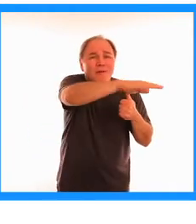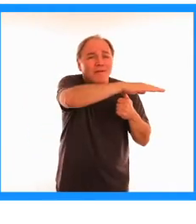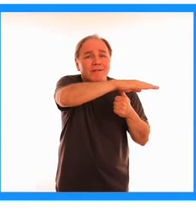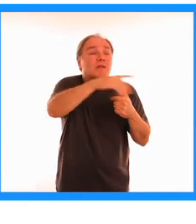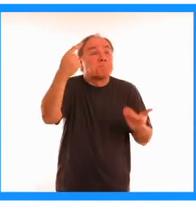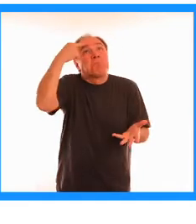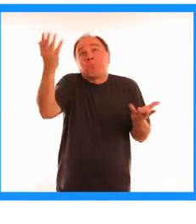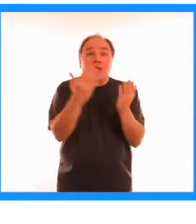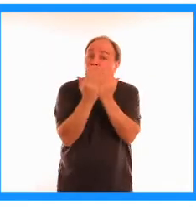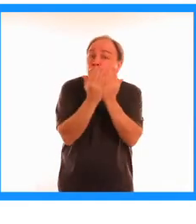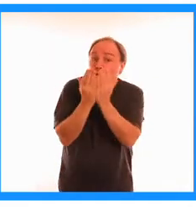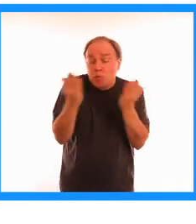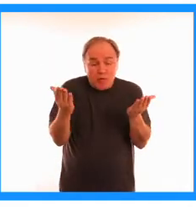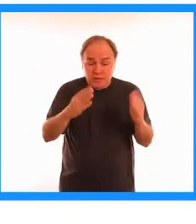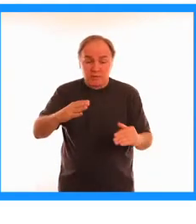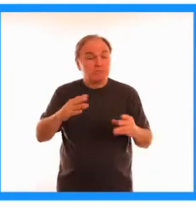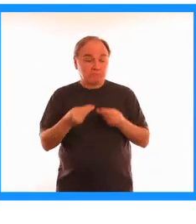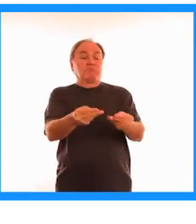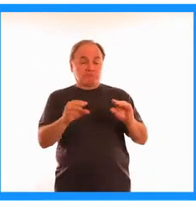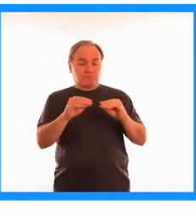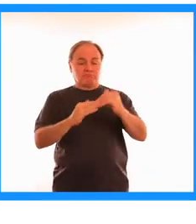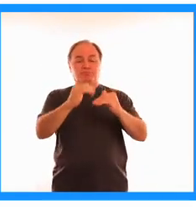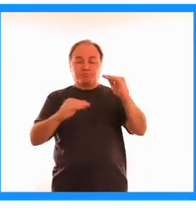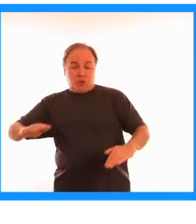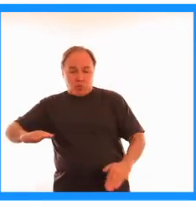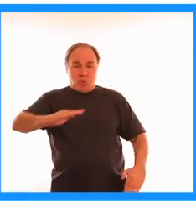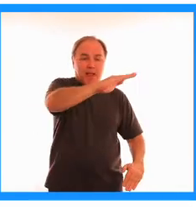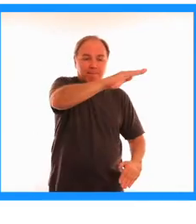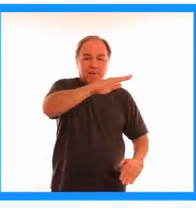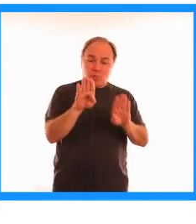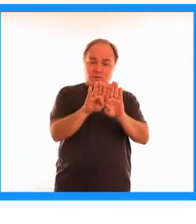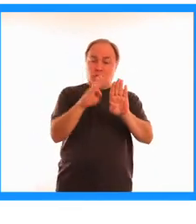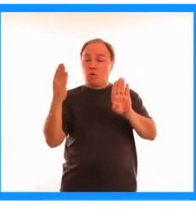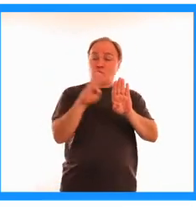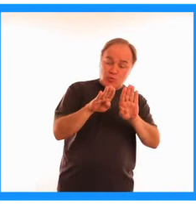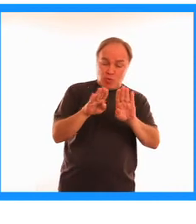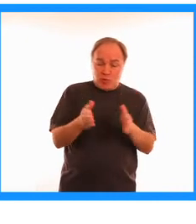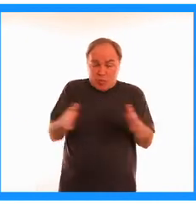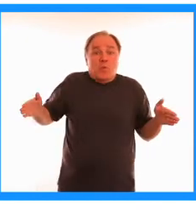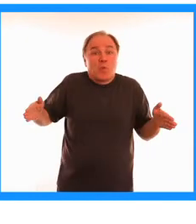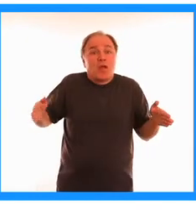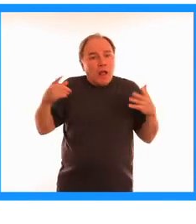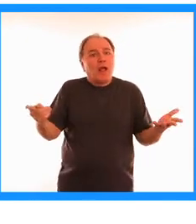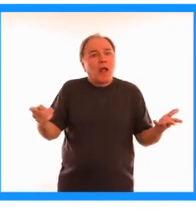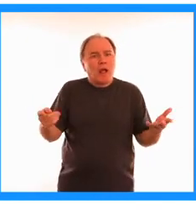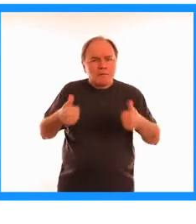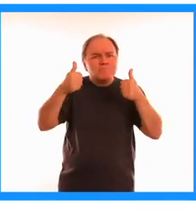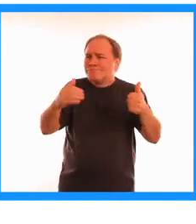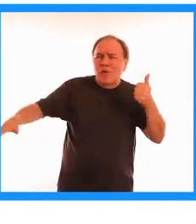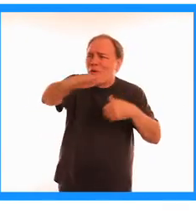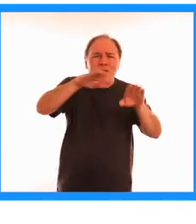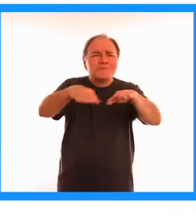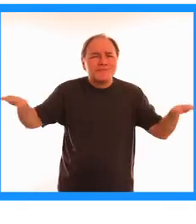target resources and gauge their effects. But decision makers need not wait for better data to begin building more inclusive infrastructure and